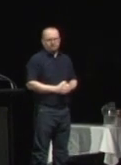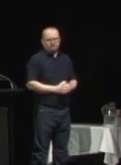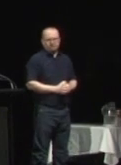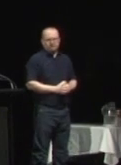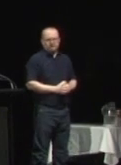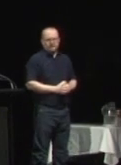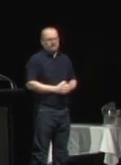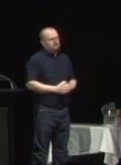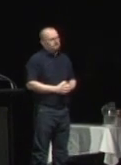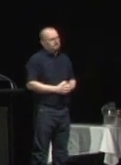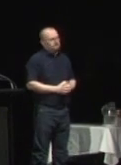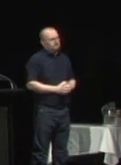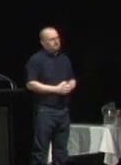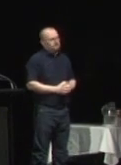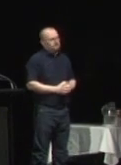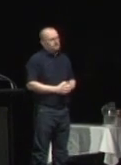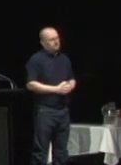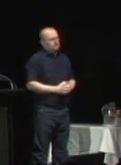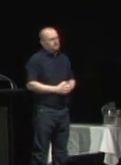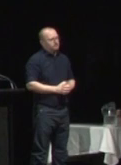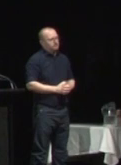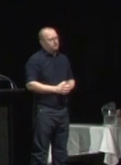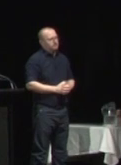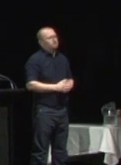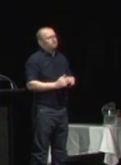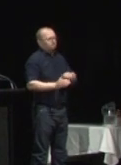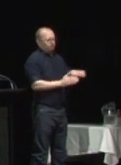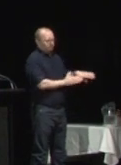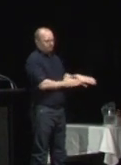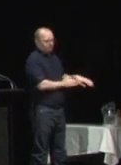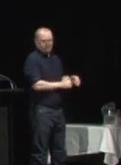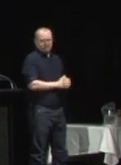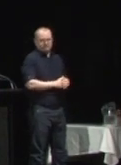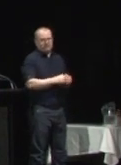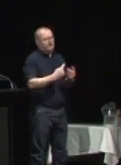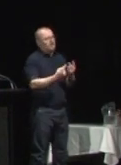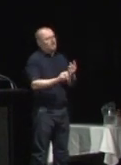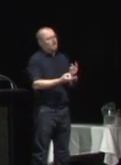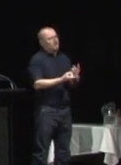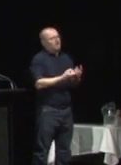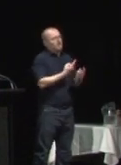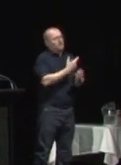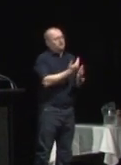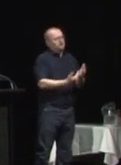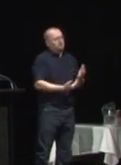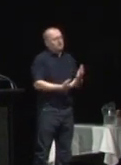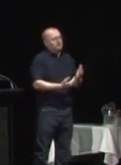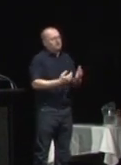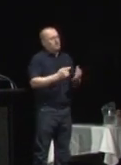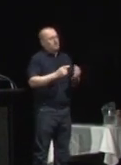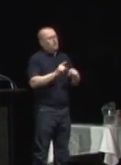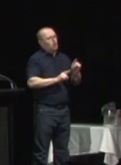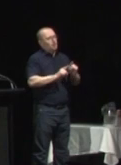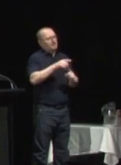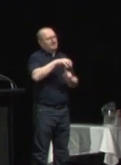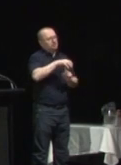The other story I want to ease into things with is the story of a study the Urban Institute did in the USA of